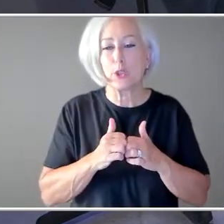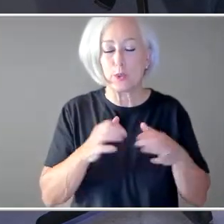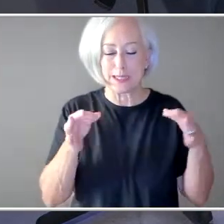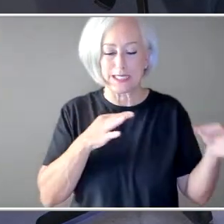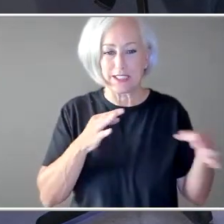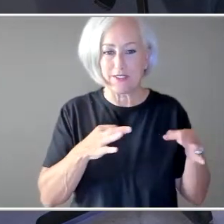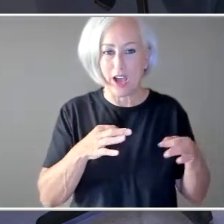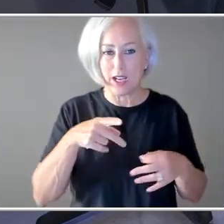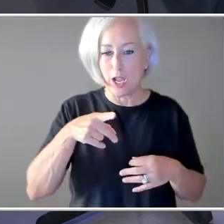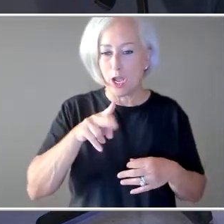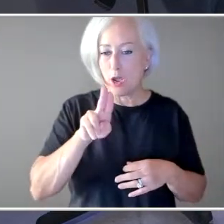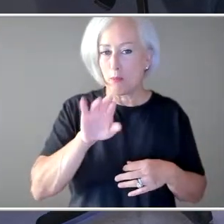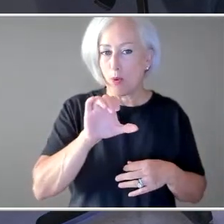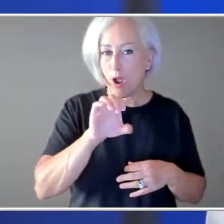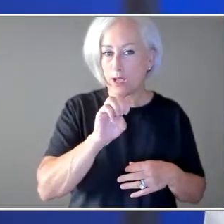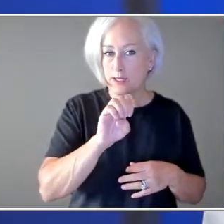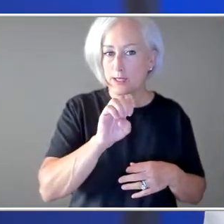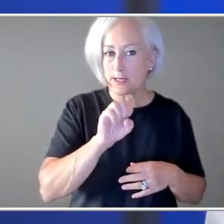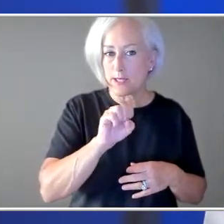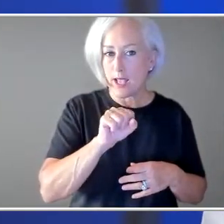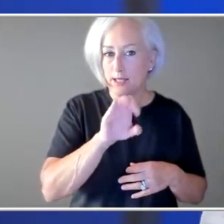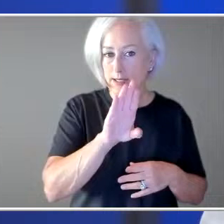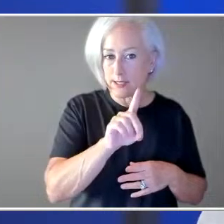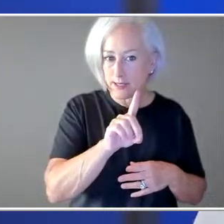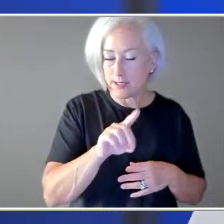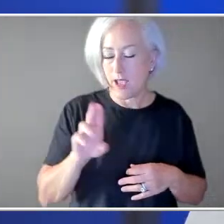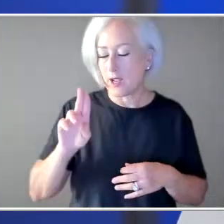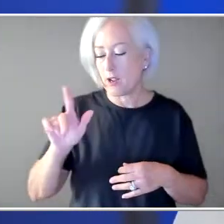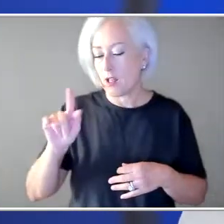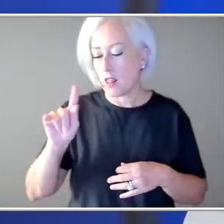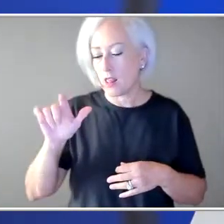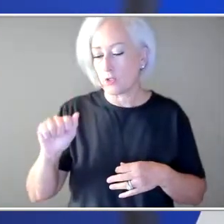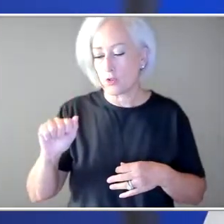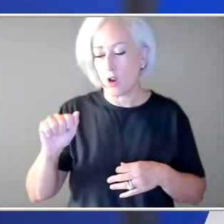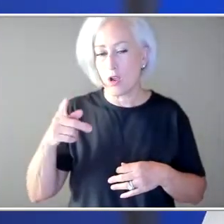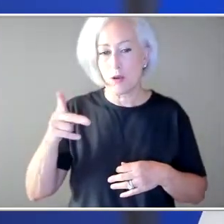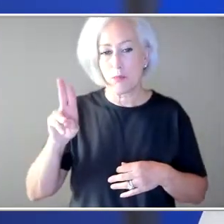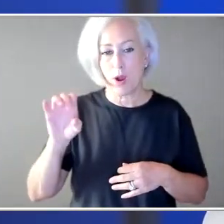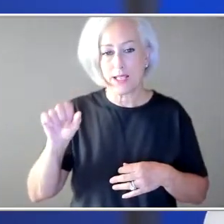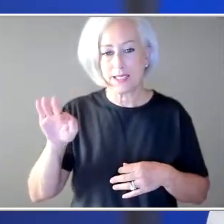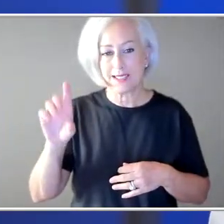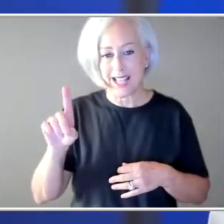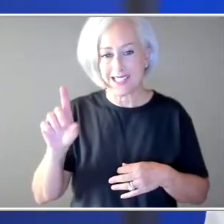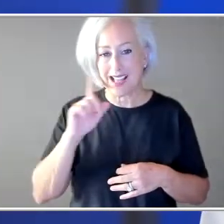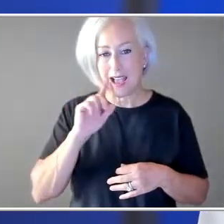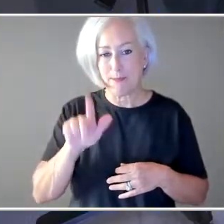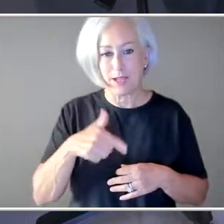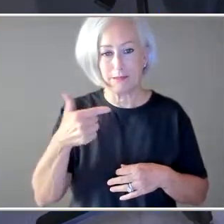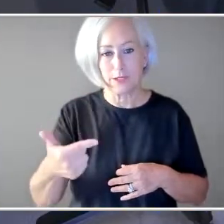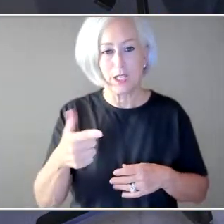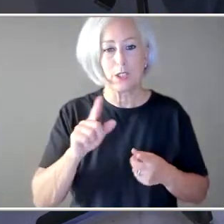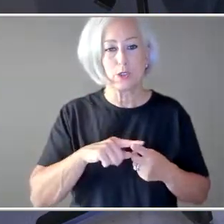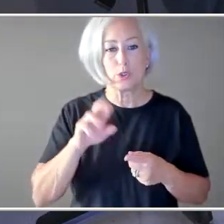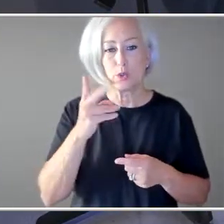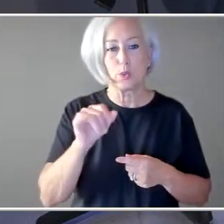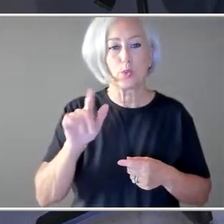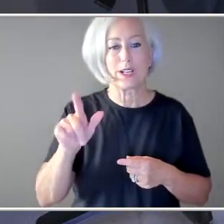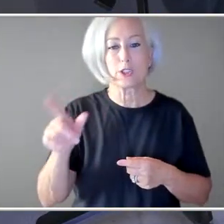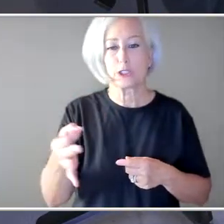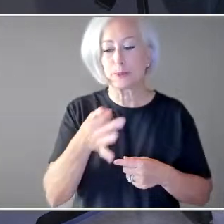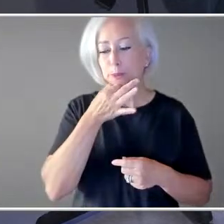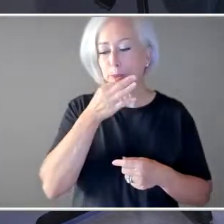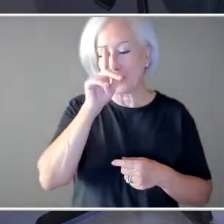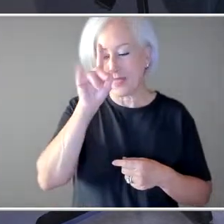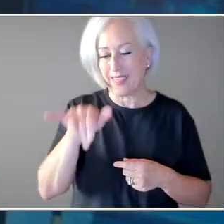foods? Yeah, so I might actually defer that one to Chef Rachel because she's an expert in this.